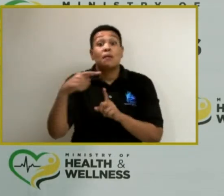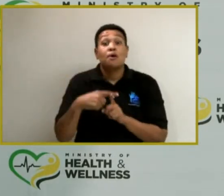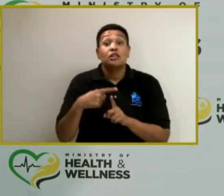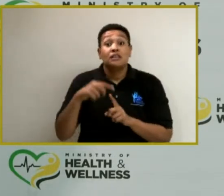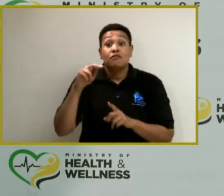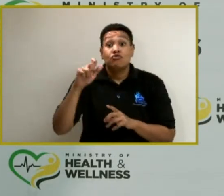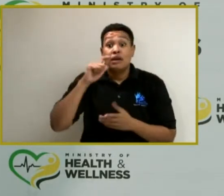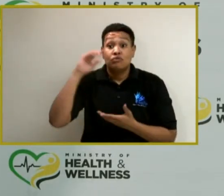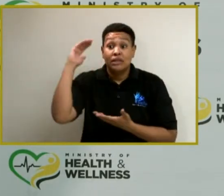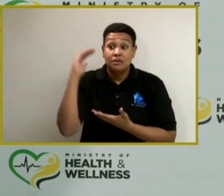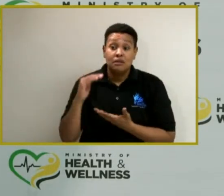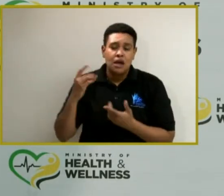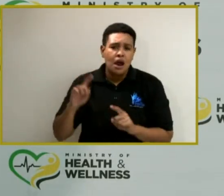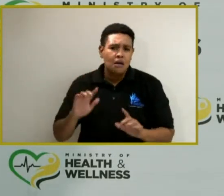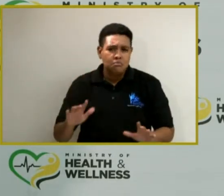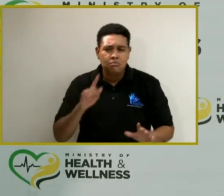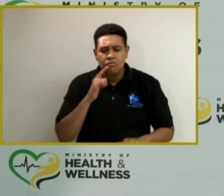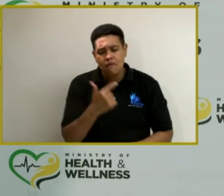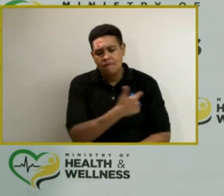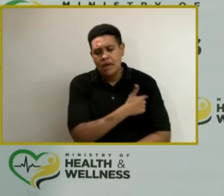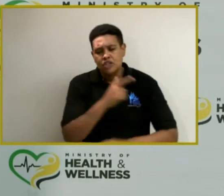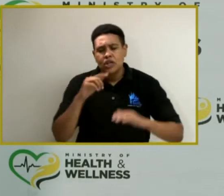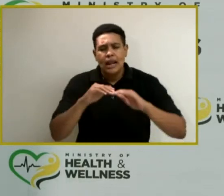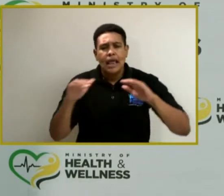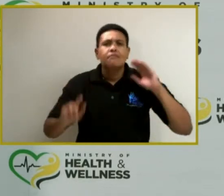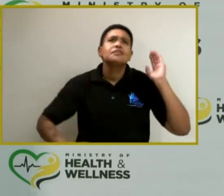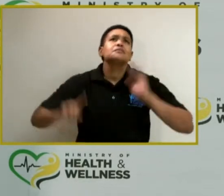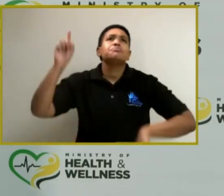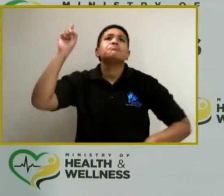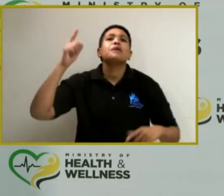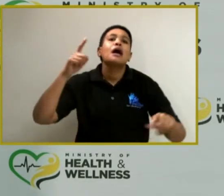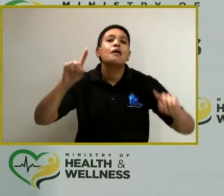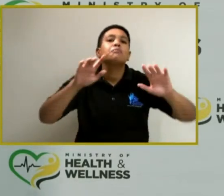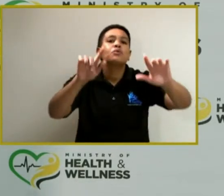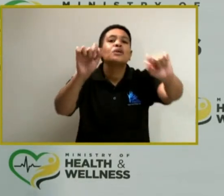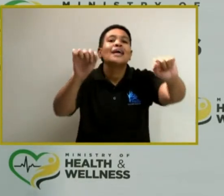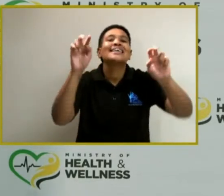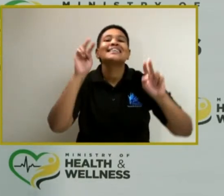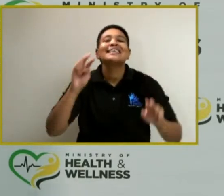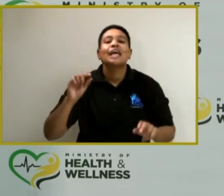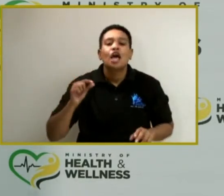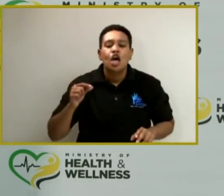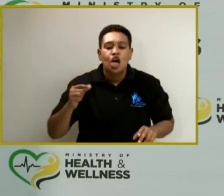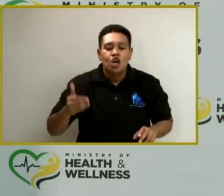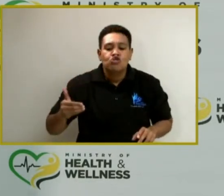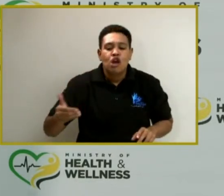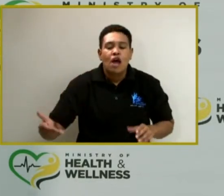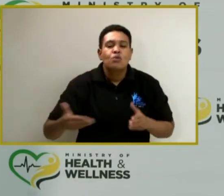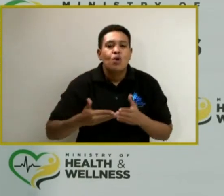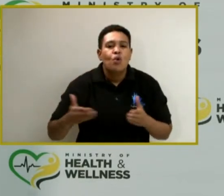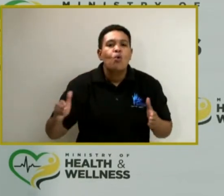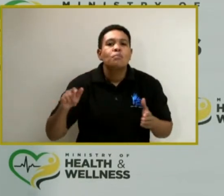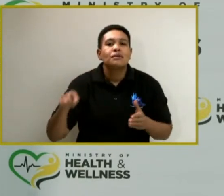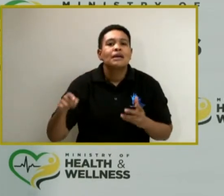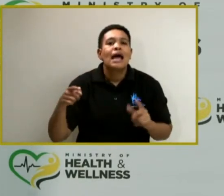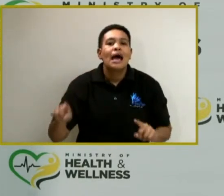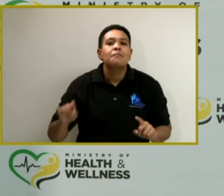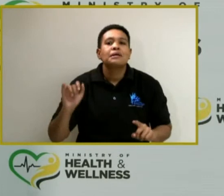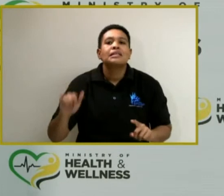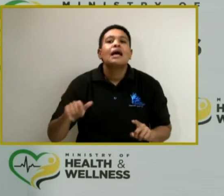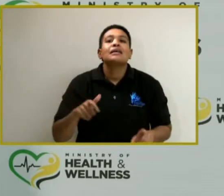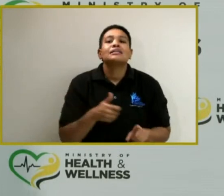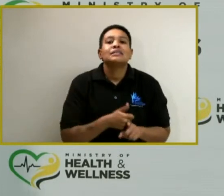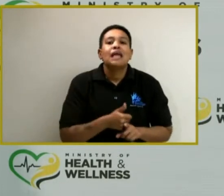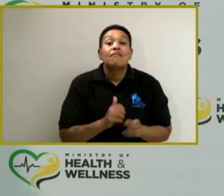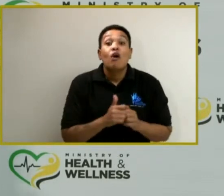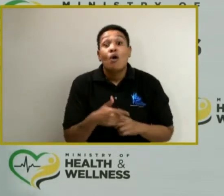rate goes down, vaccination levels go up, then you can see a gradual opening up of that. And that is